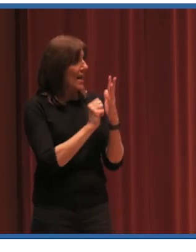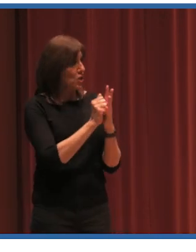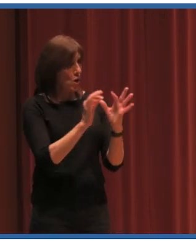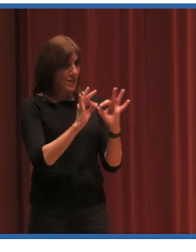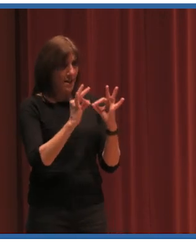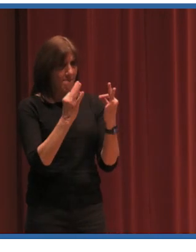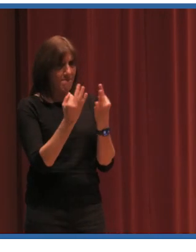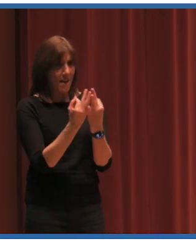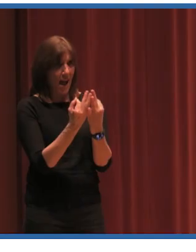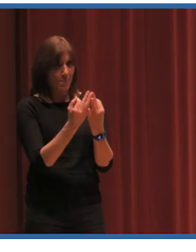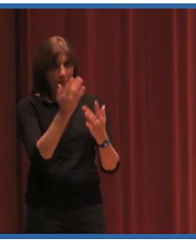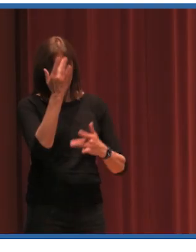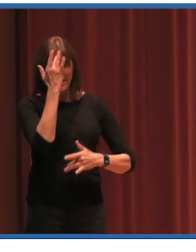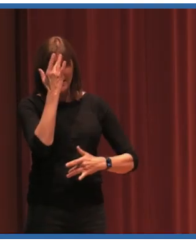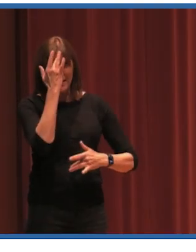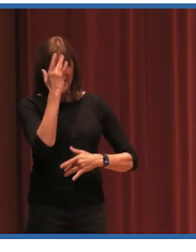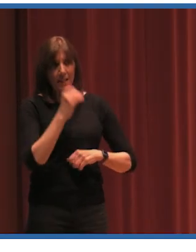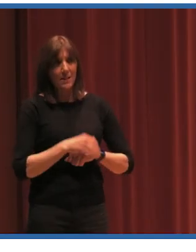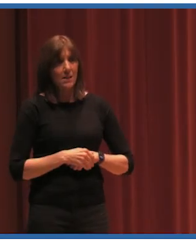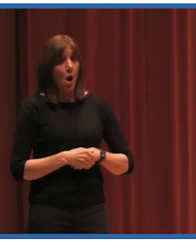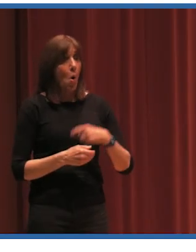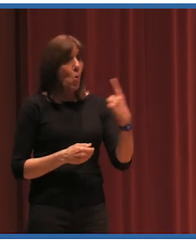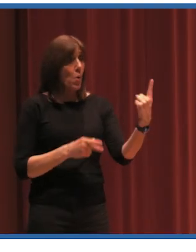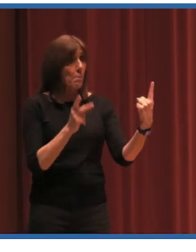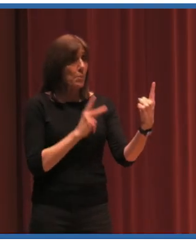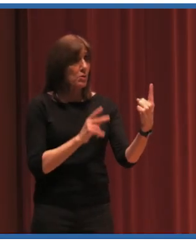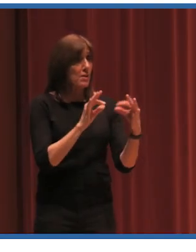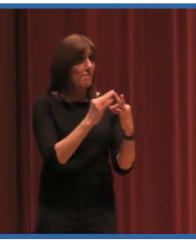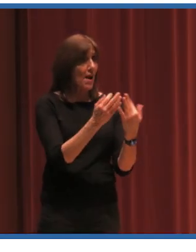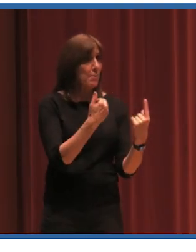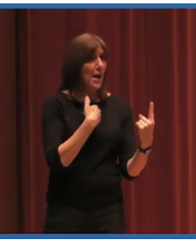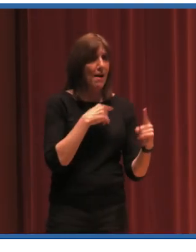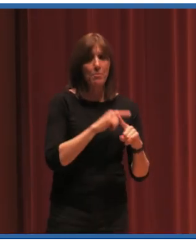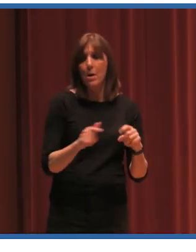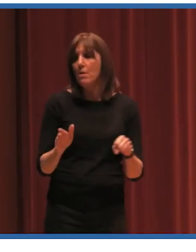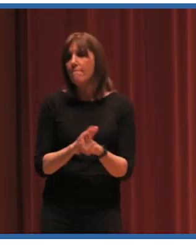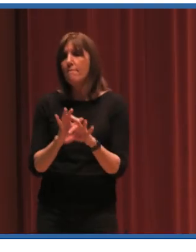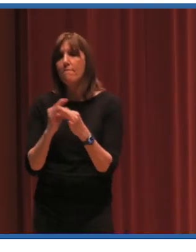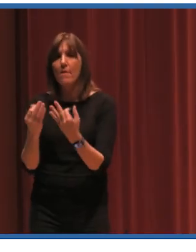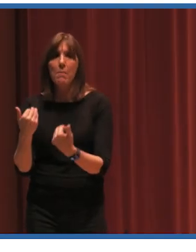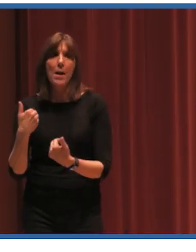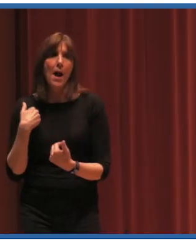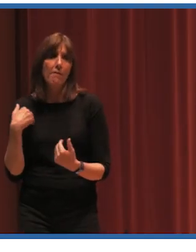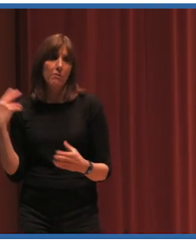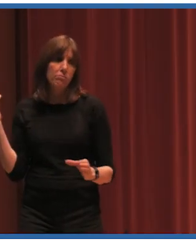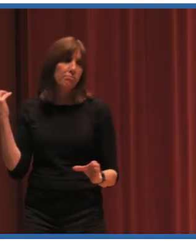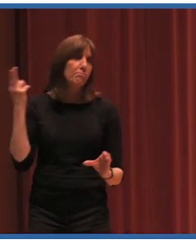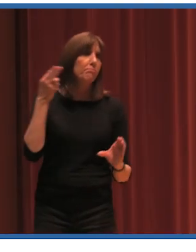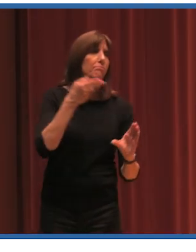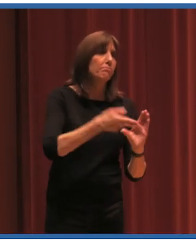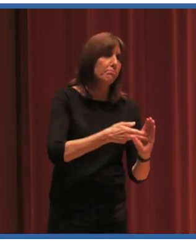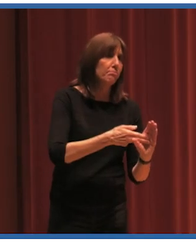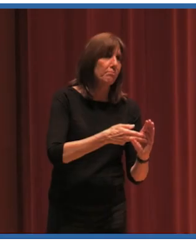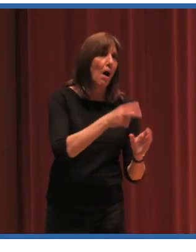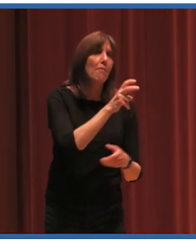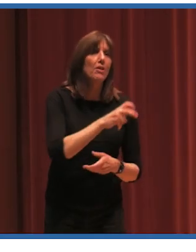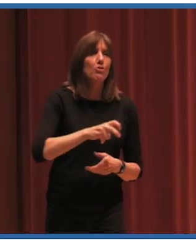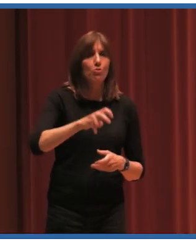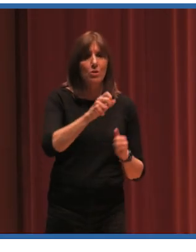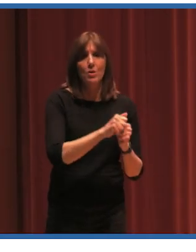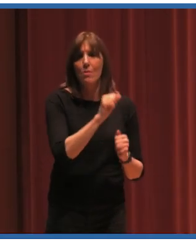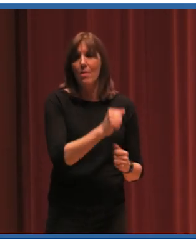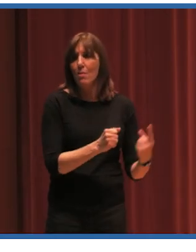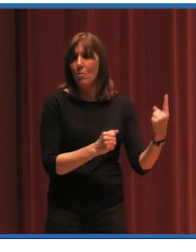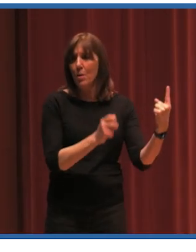disease. Maybe only one person has the cancer, but the whole family is going through the cancer journey. There